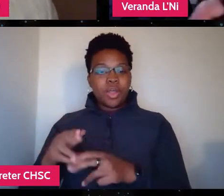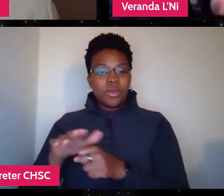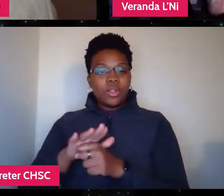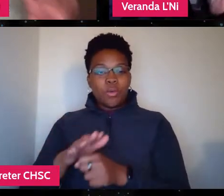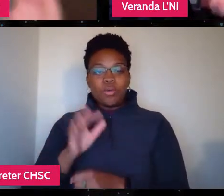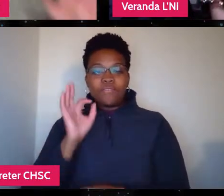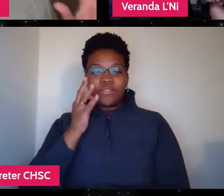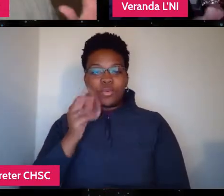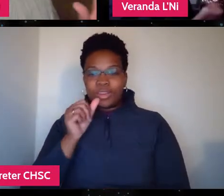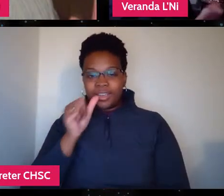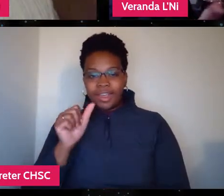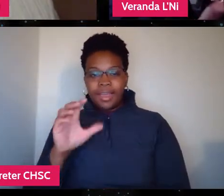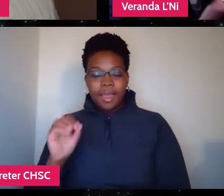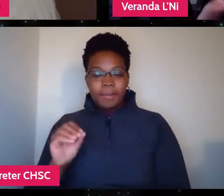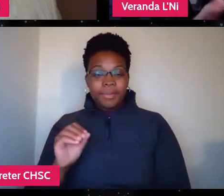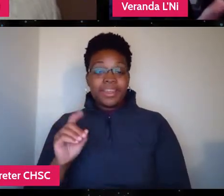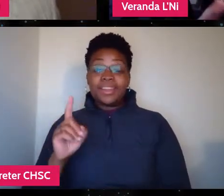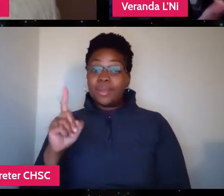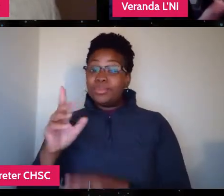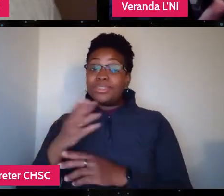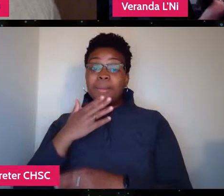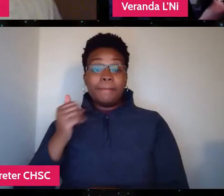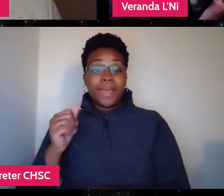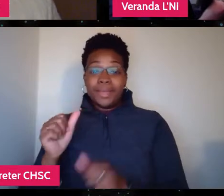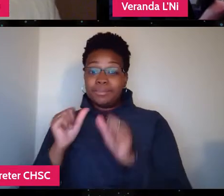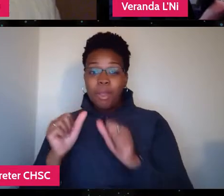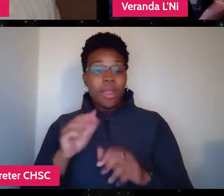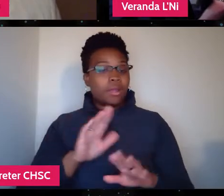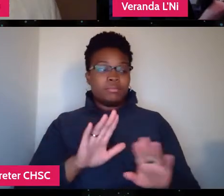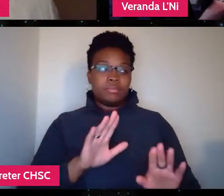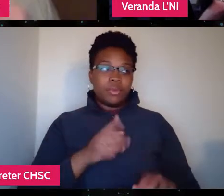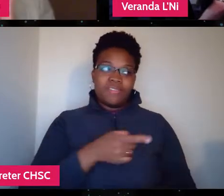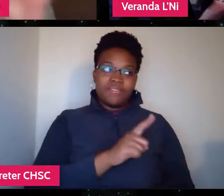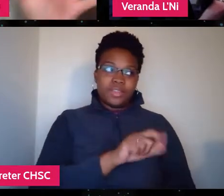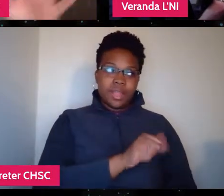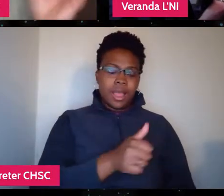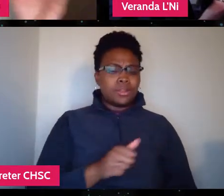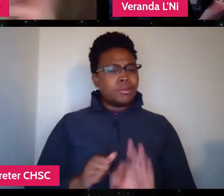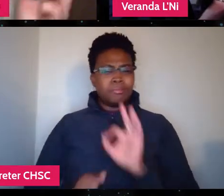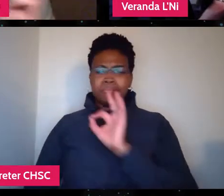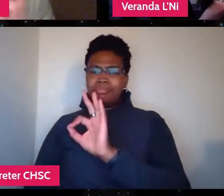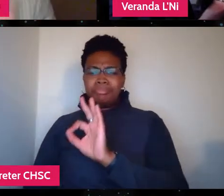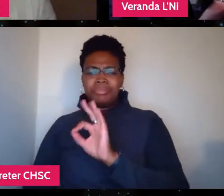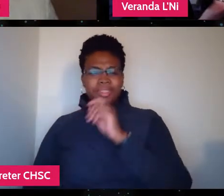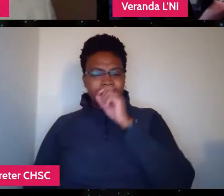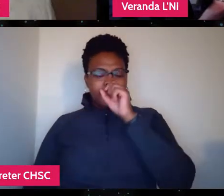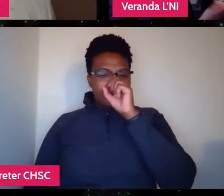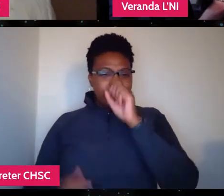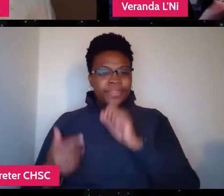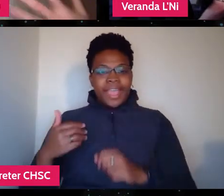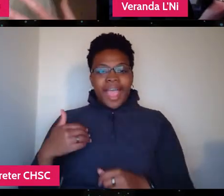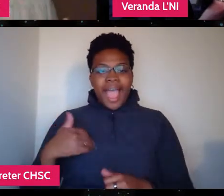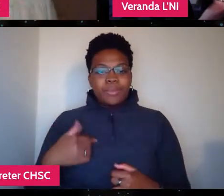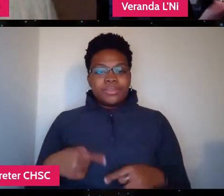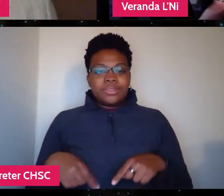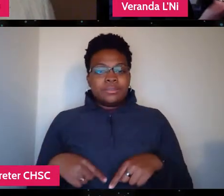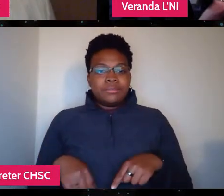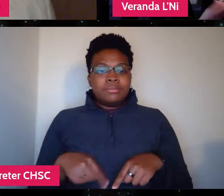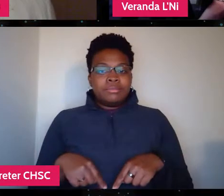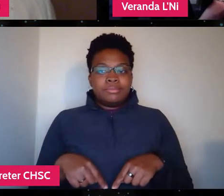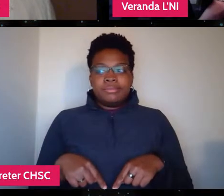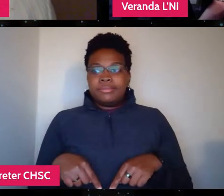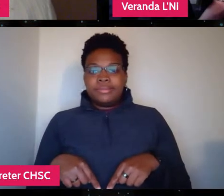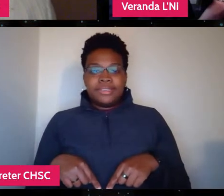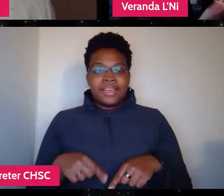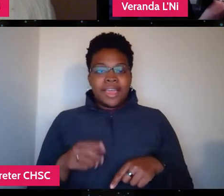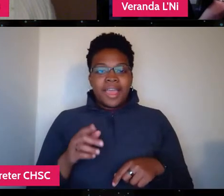in the history of the world. No offense to anyone else. Absolutely. But when I, I was shivering and I, it's like